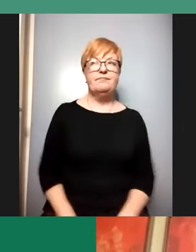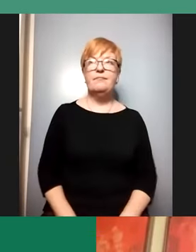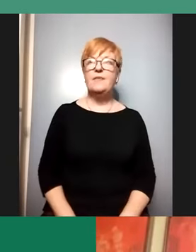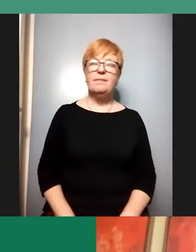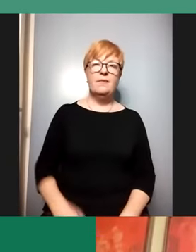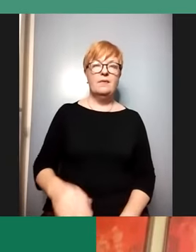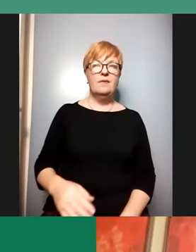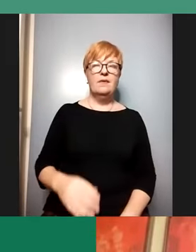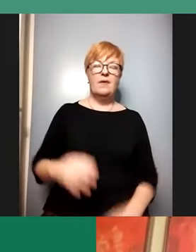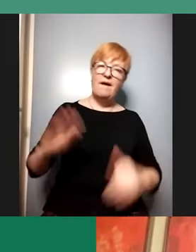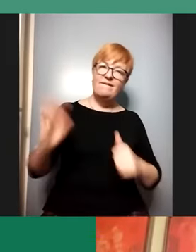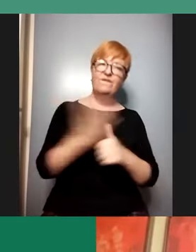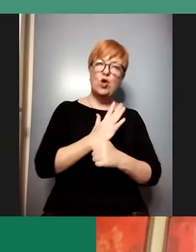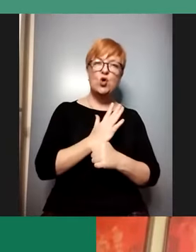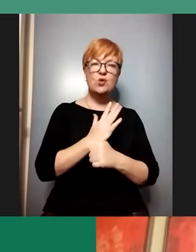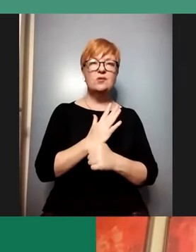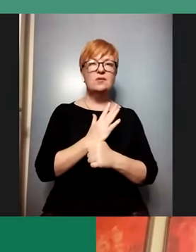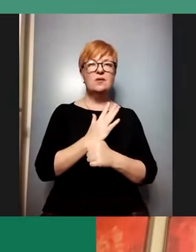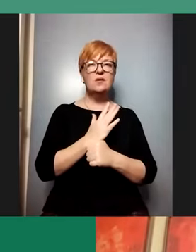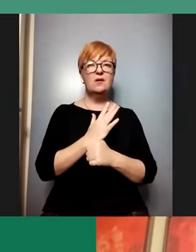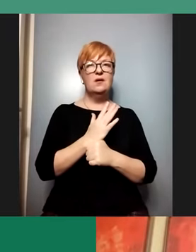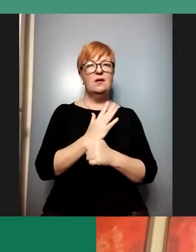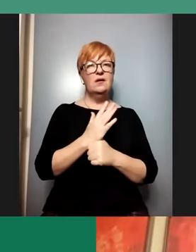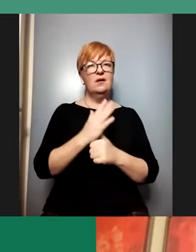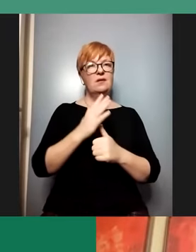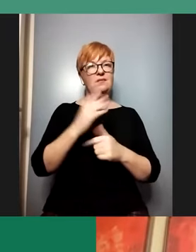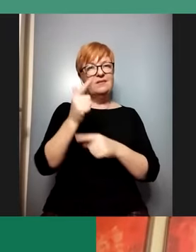gained sort of widespread viewing. I mean,